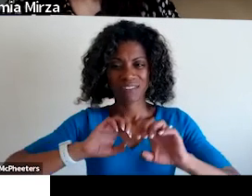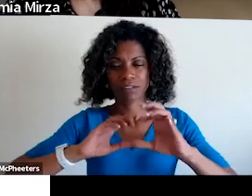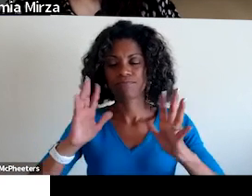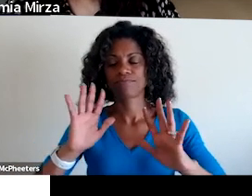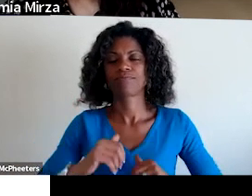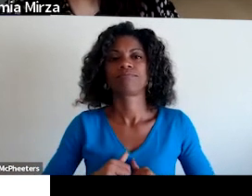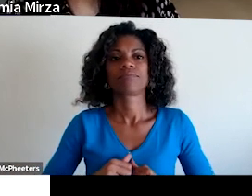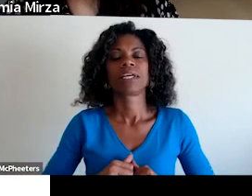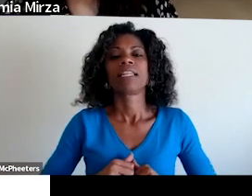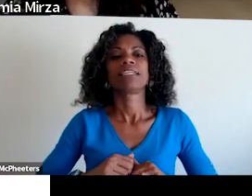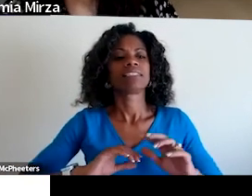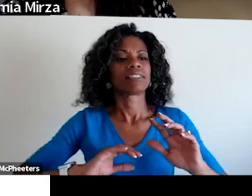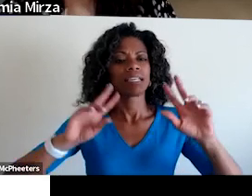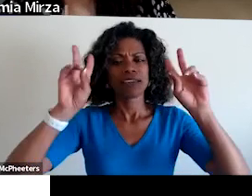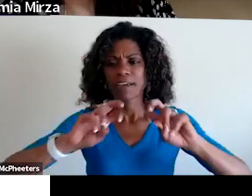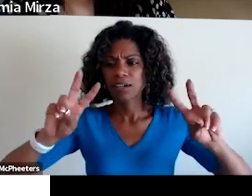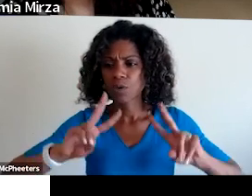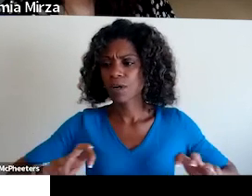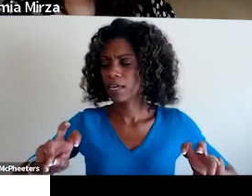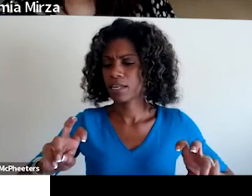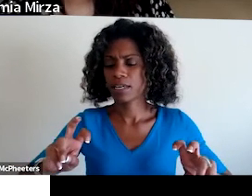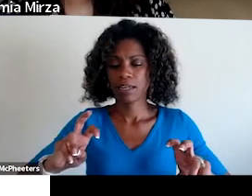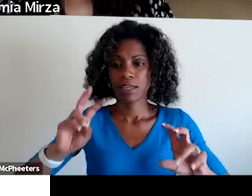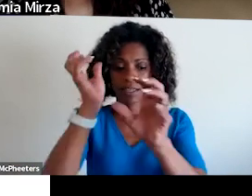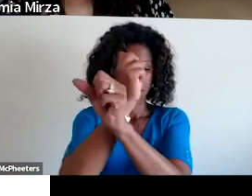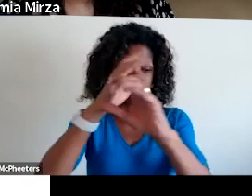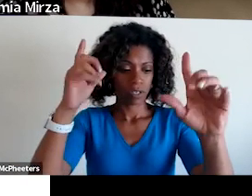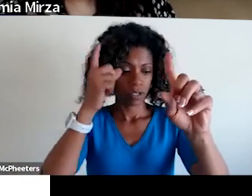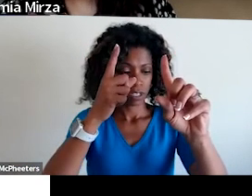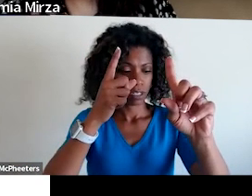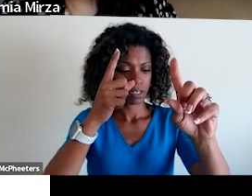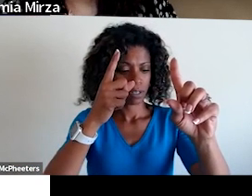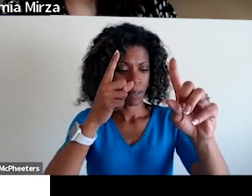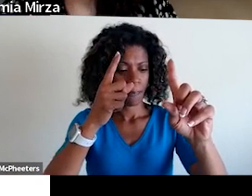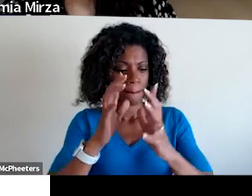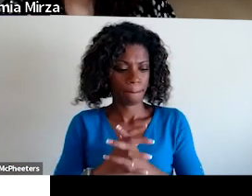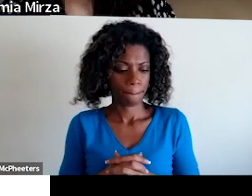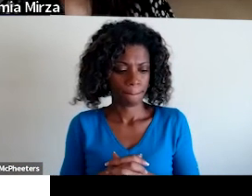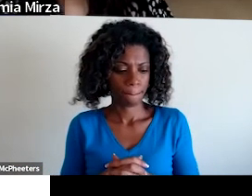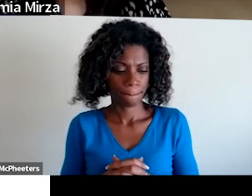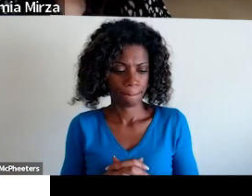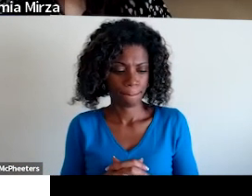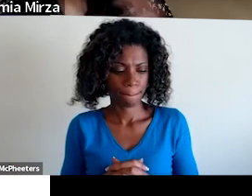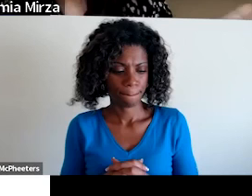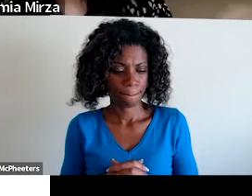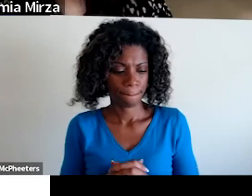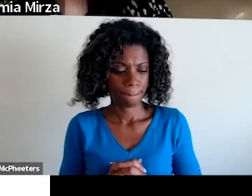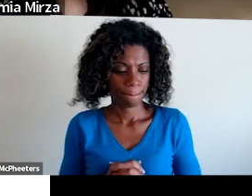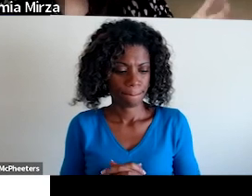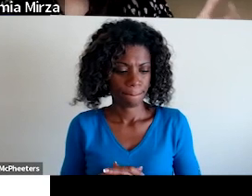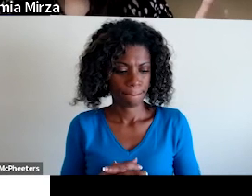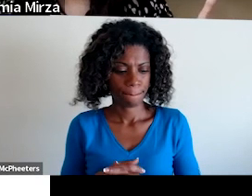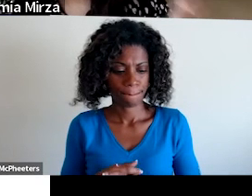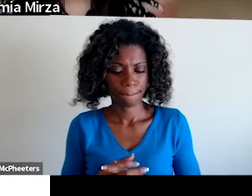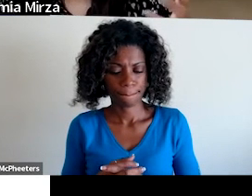that. And then, is it beneficial to incorporate equity statements into your mission and also have a standalone equity statement? That's also